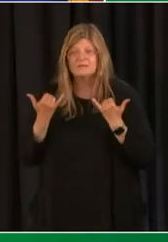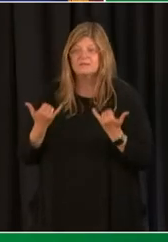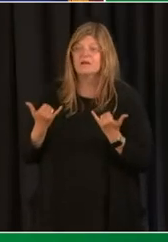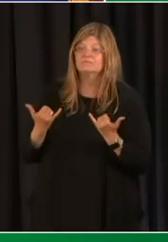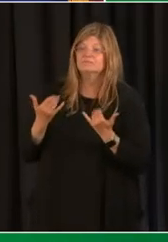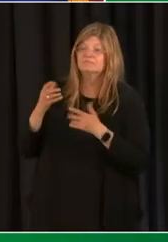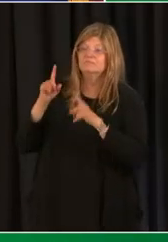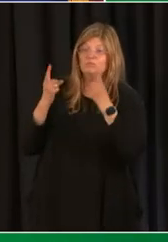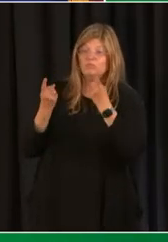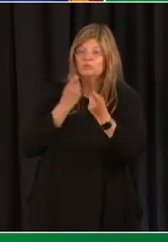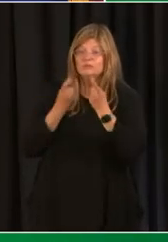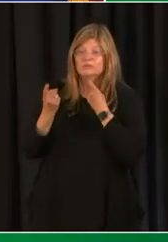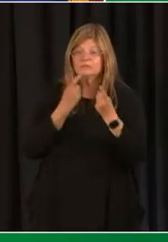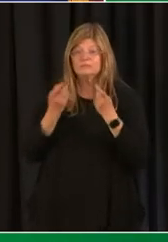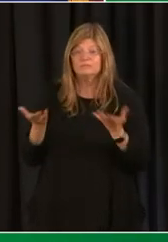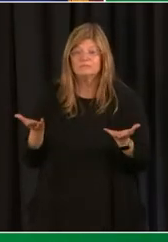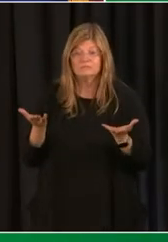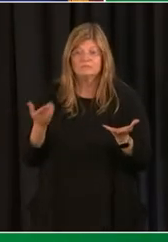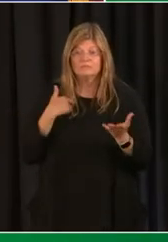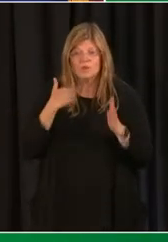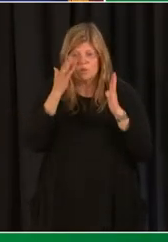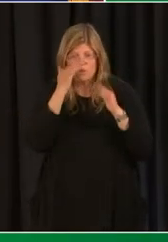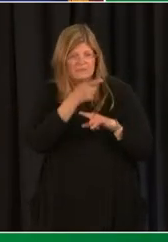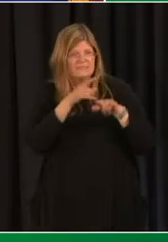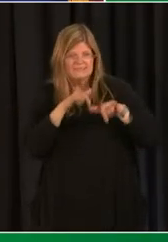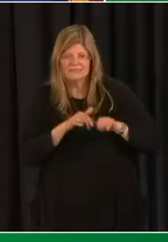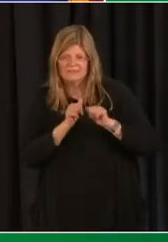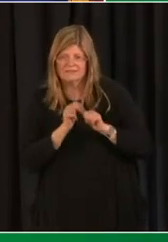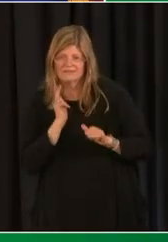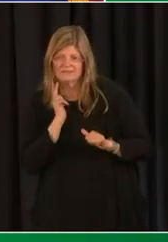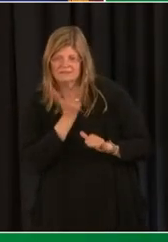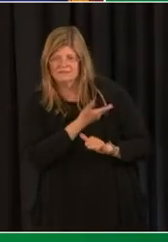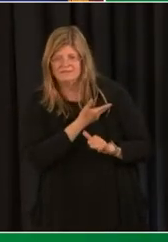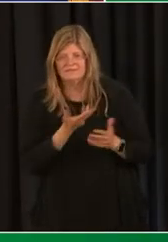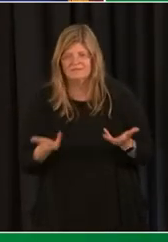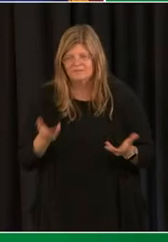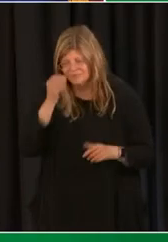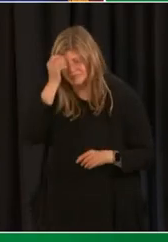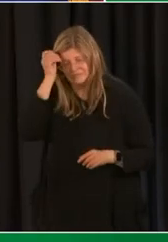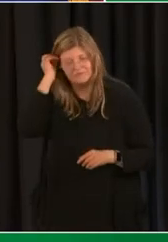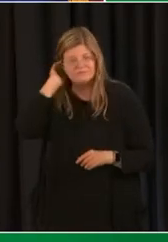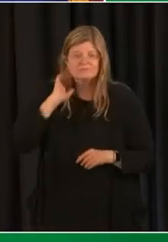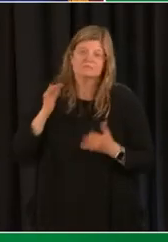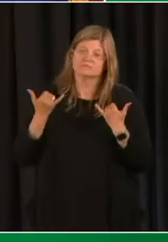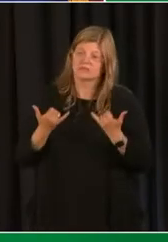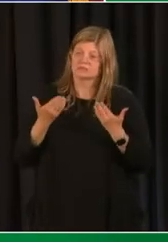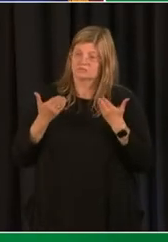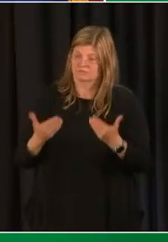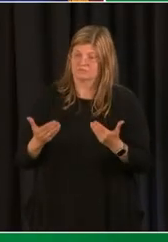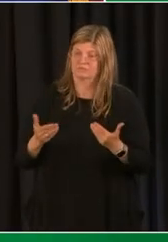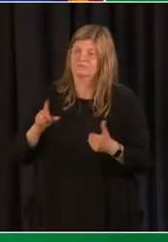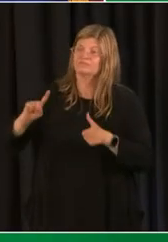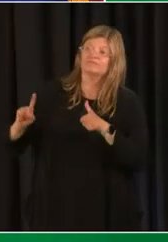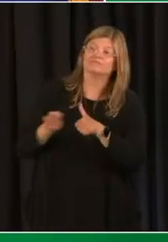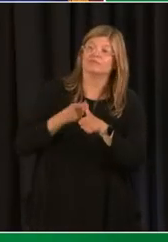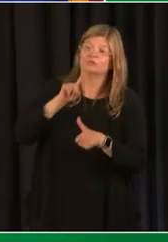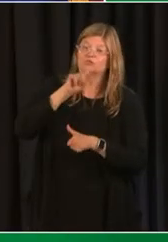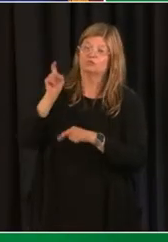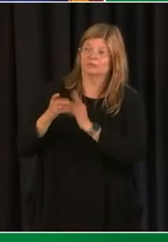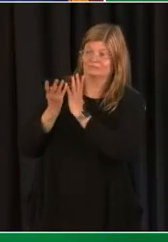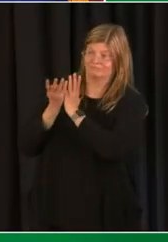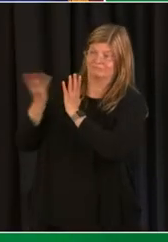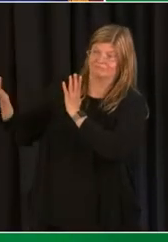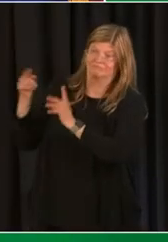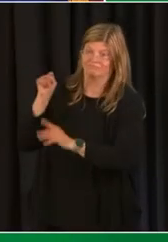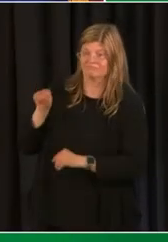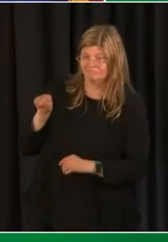And Jennifer, I hope you'll stick with us as we go through this as well. So with that, I want to go to the first question, which